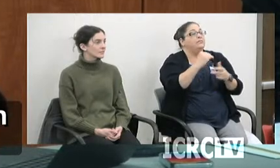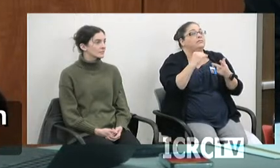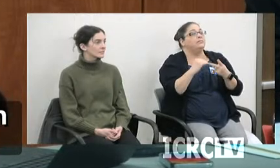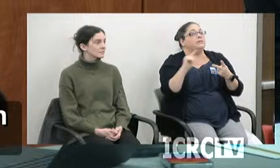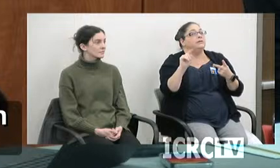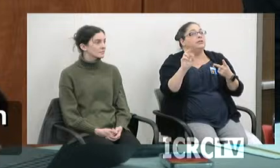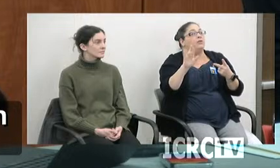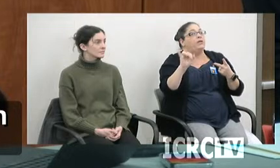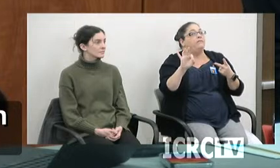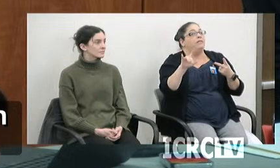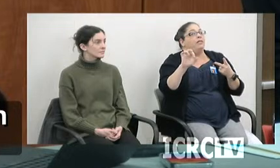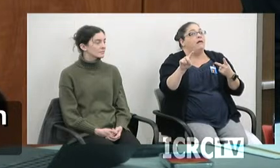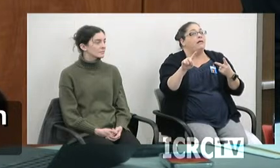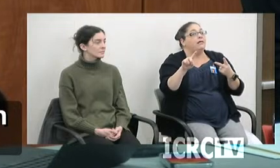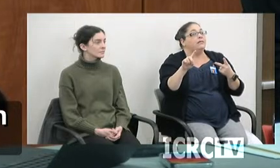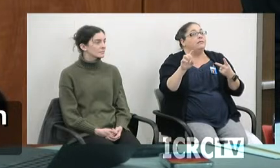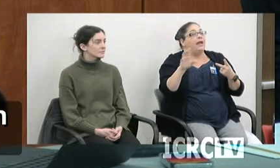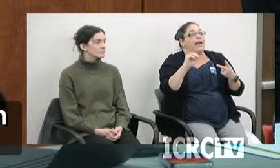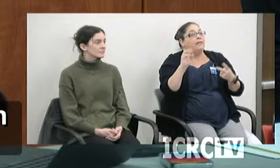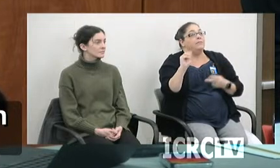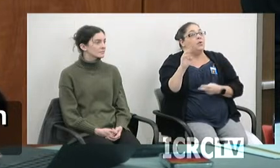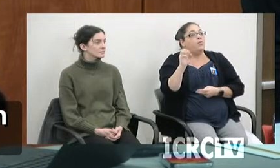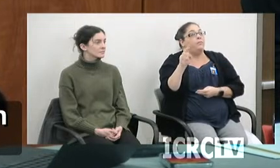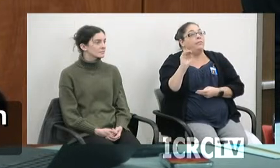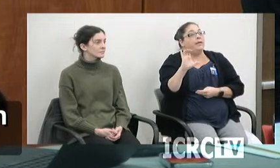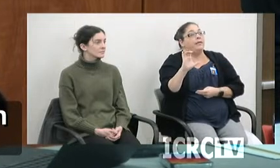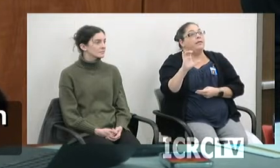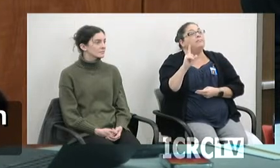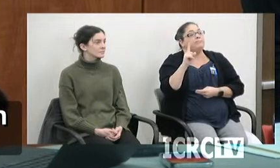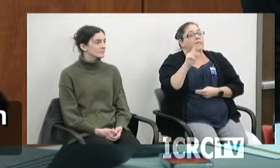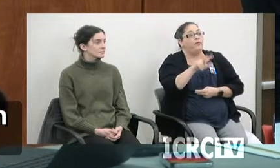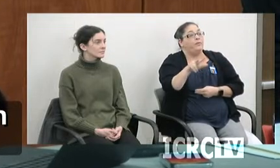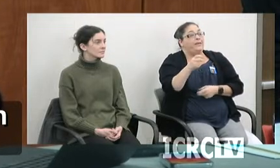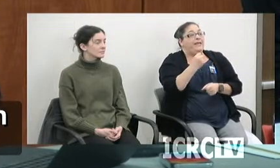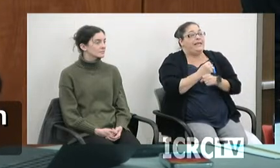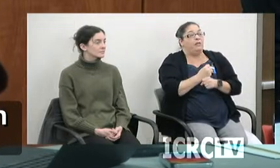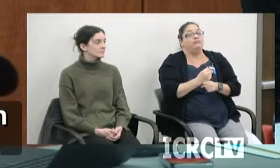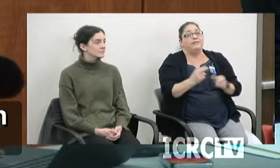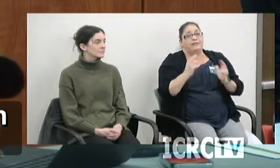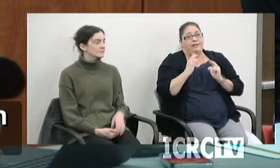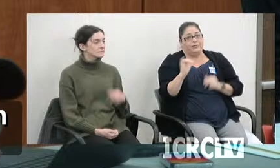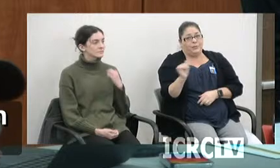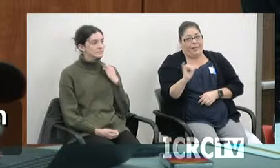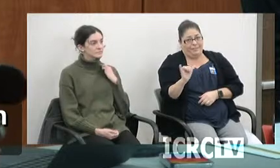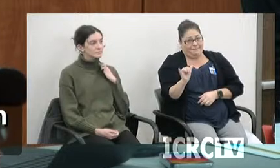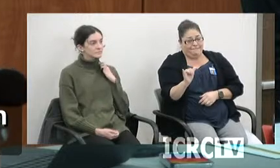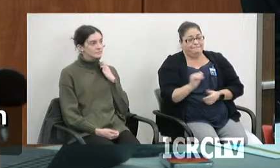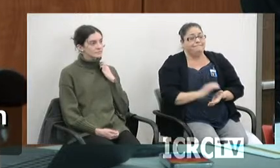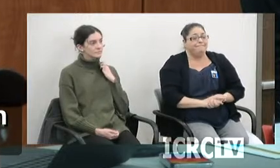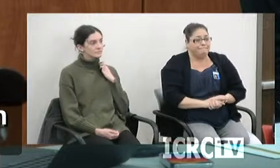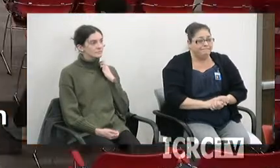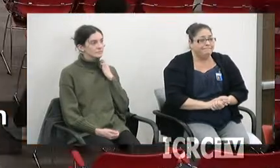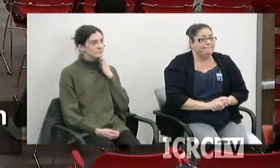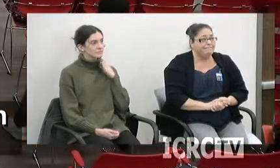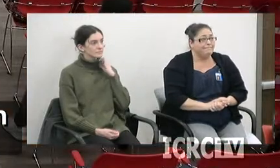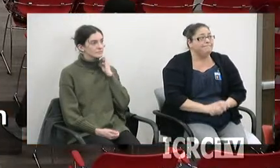Flood at McCormick with 33 years of service to the district, retiring as well.